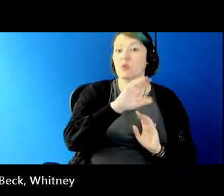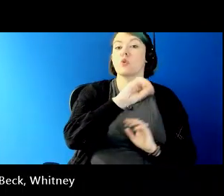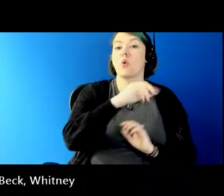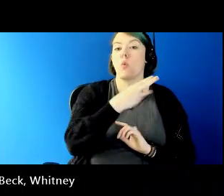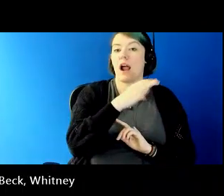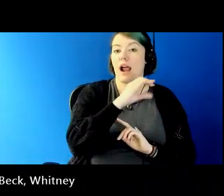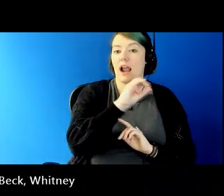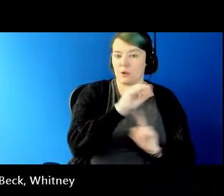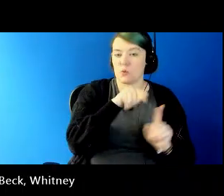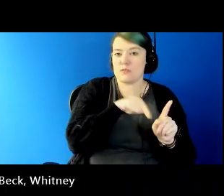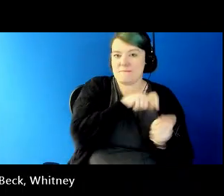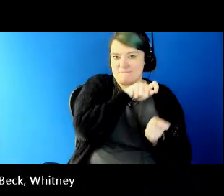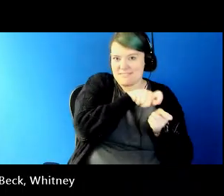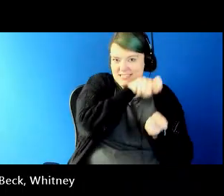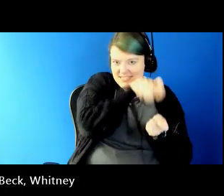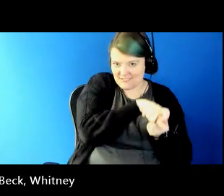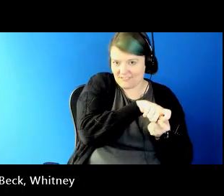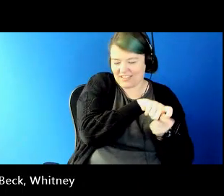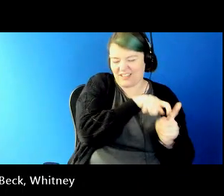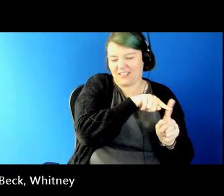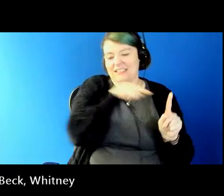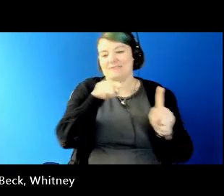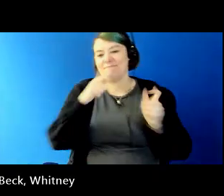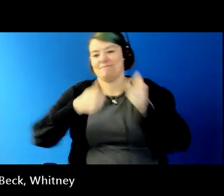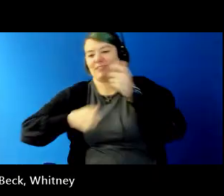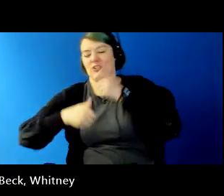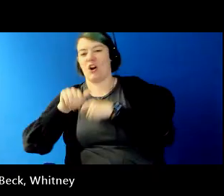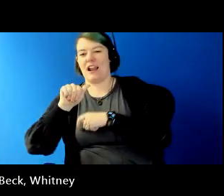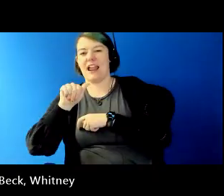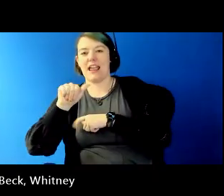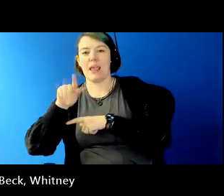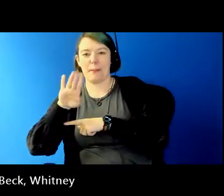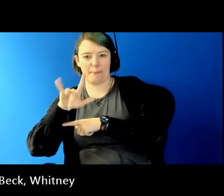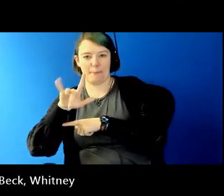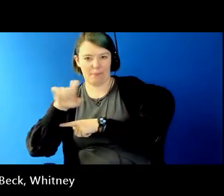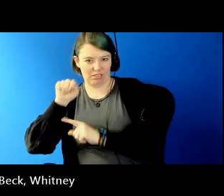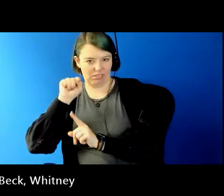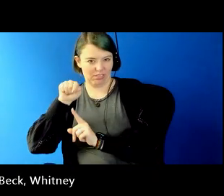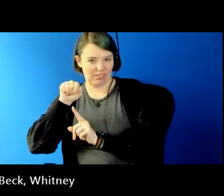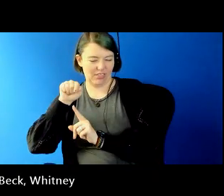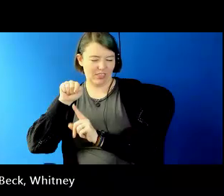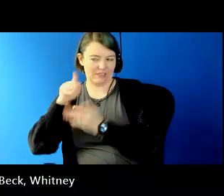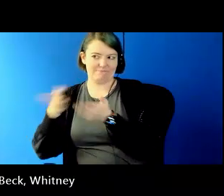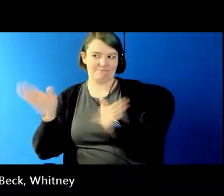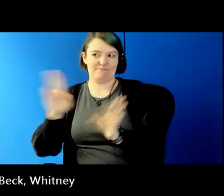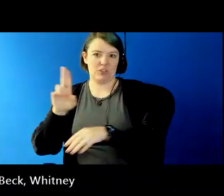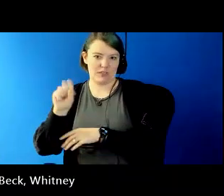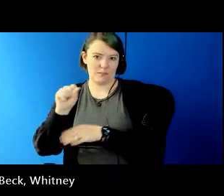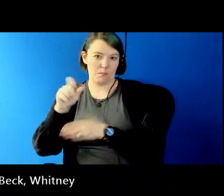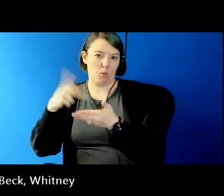So stable is just the name that Ohio has provided the able account.